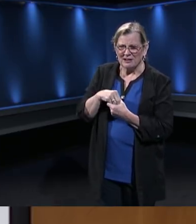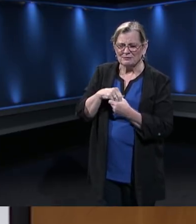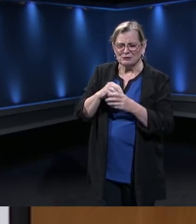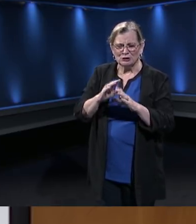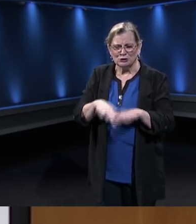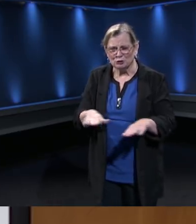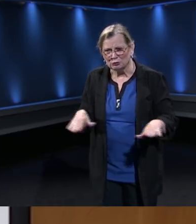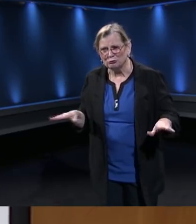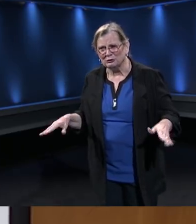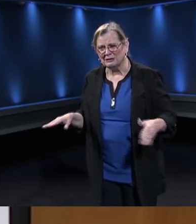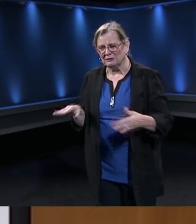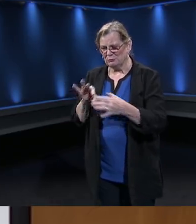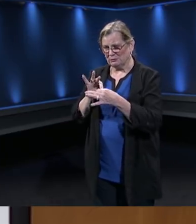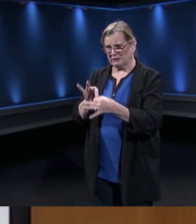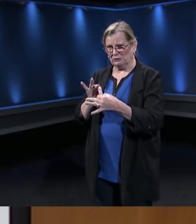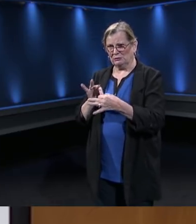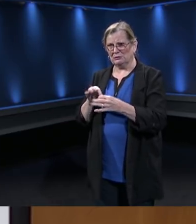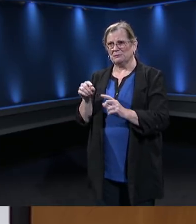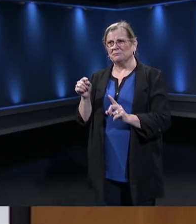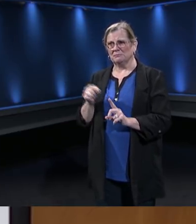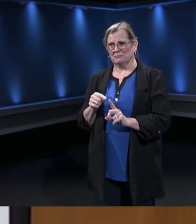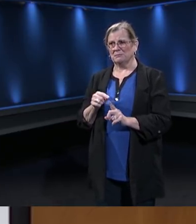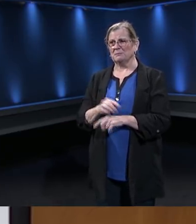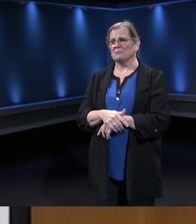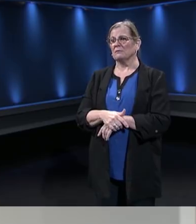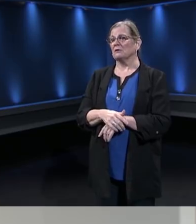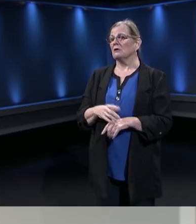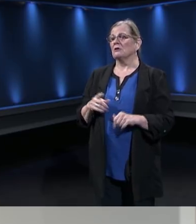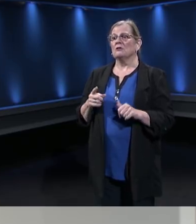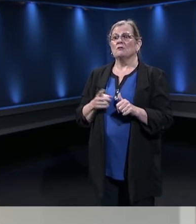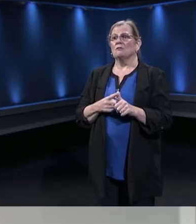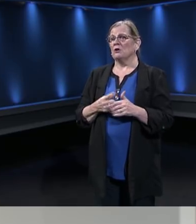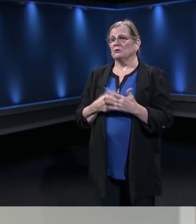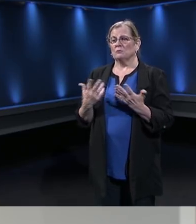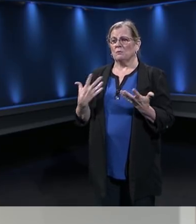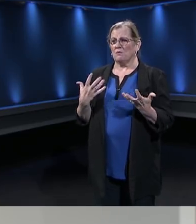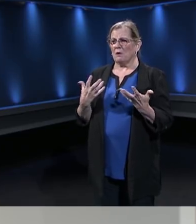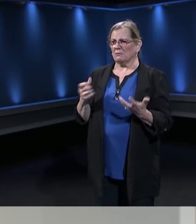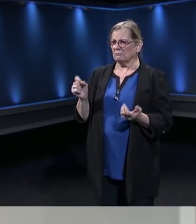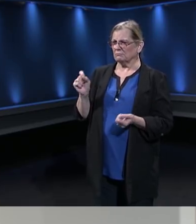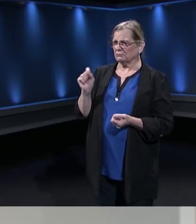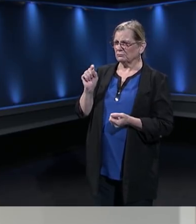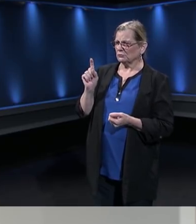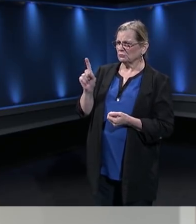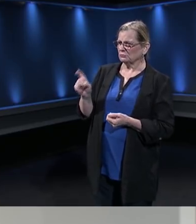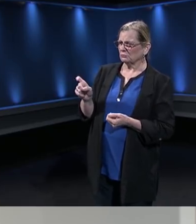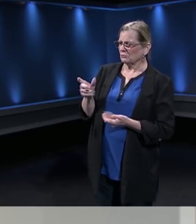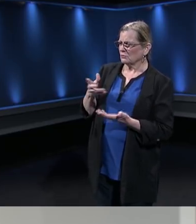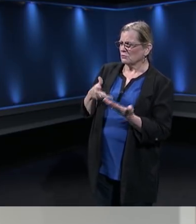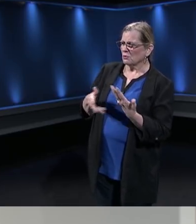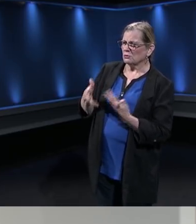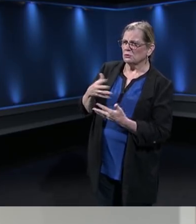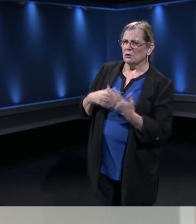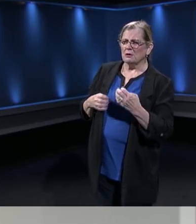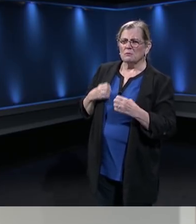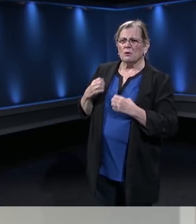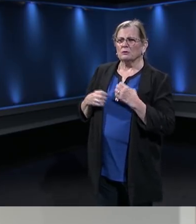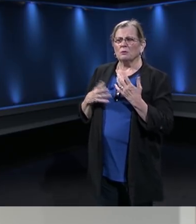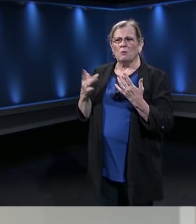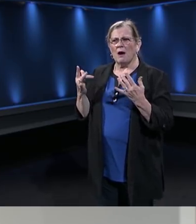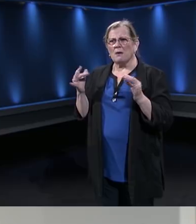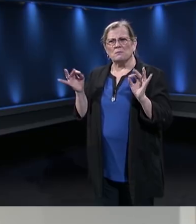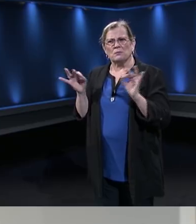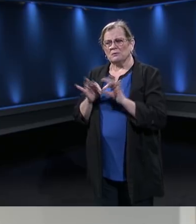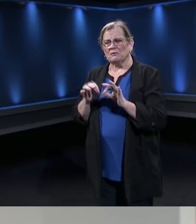bit right off the top here. What is social emotional learning, and why is it so important here in Fairfax County Public